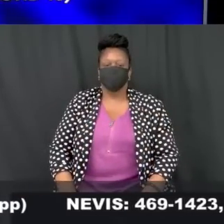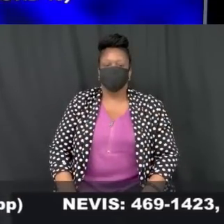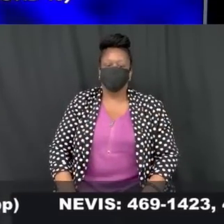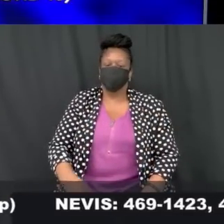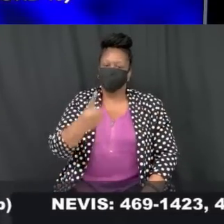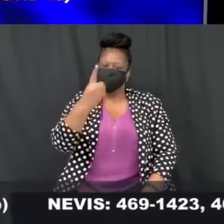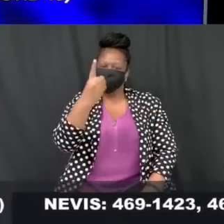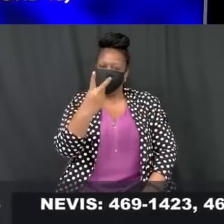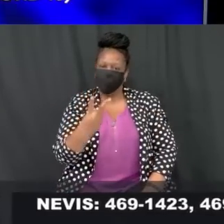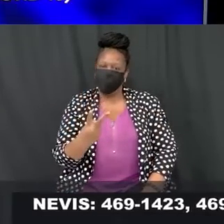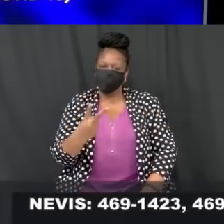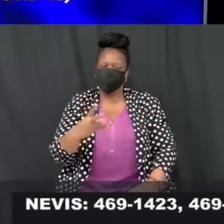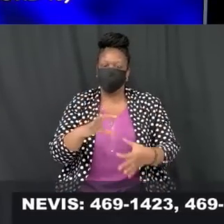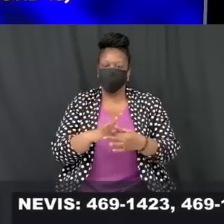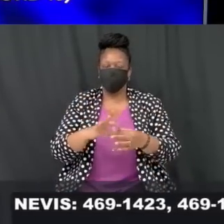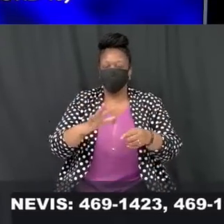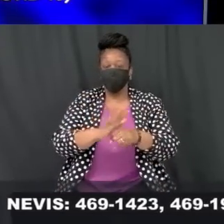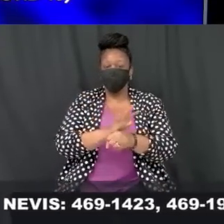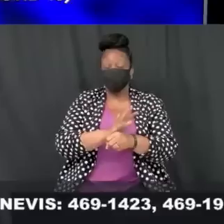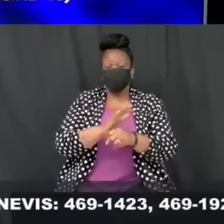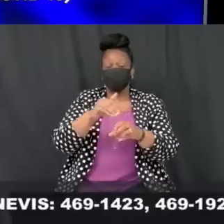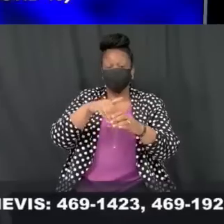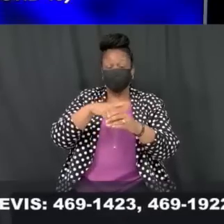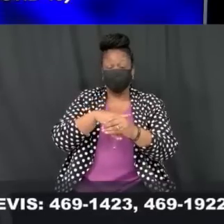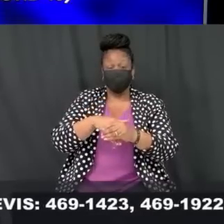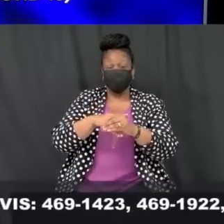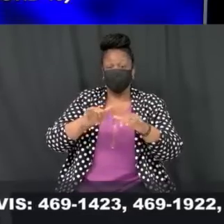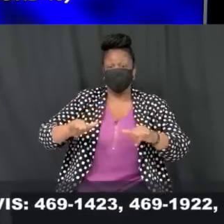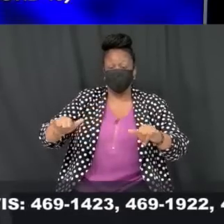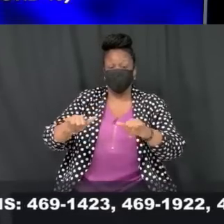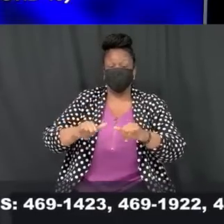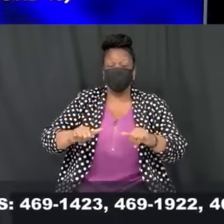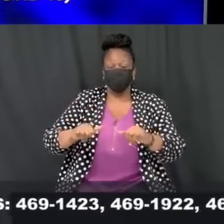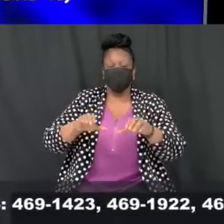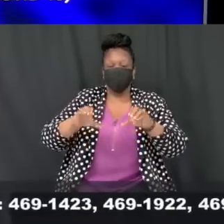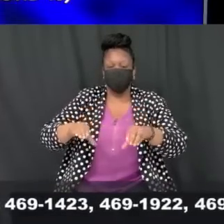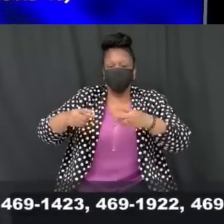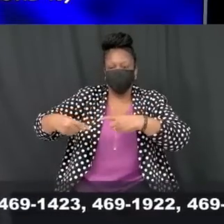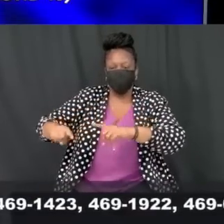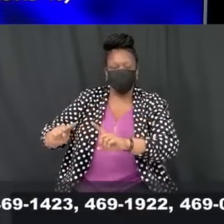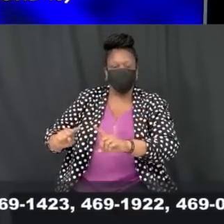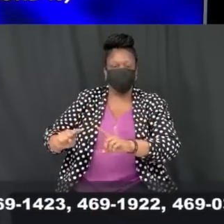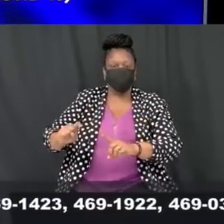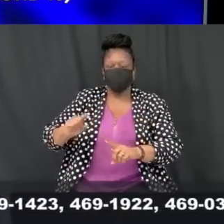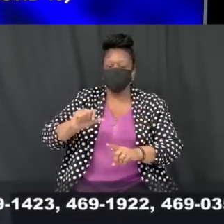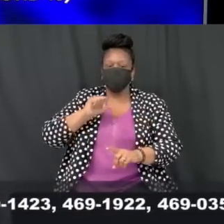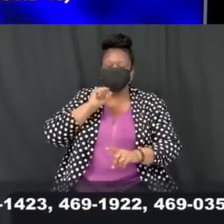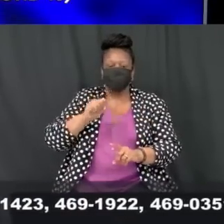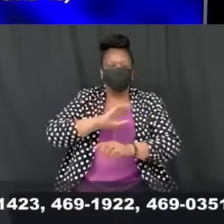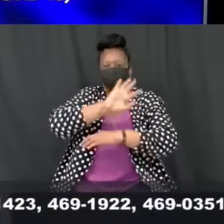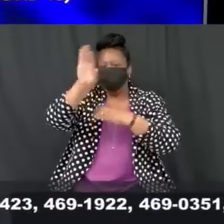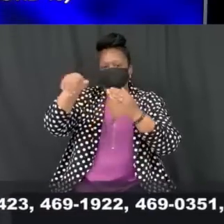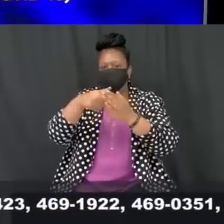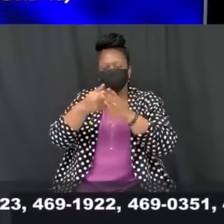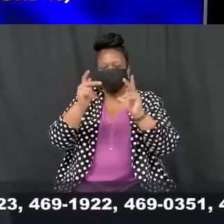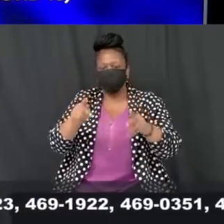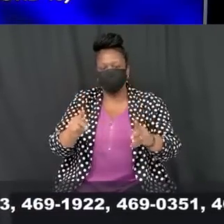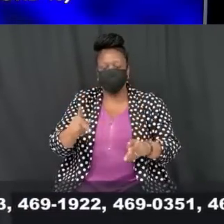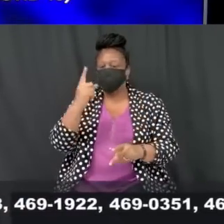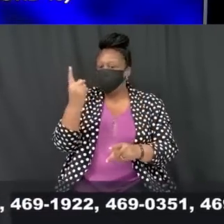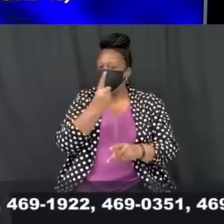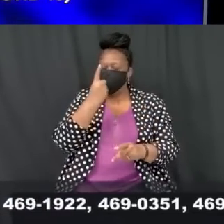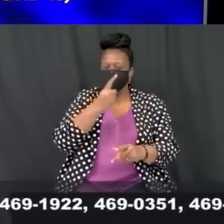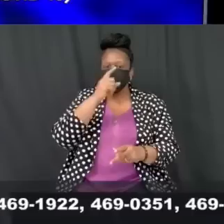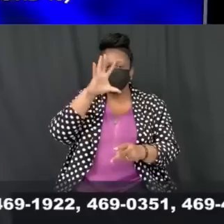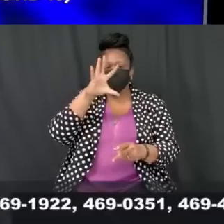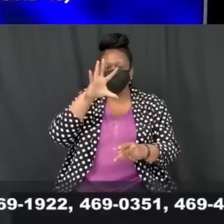stadium will be permitted at the stadium at any time during the matches. The regulation